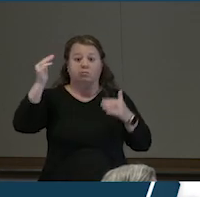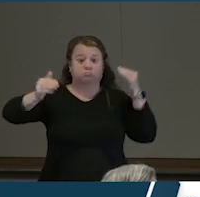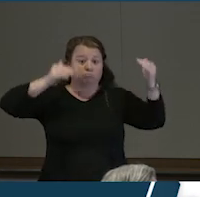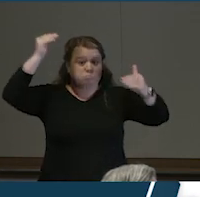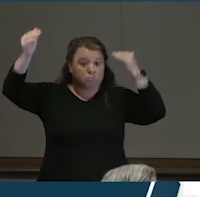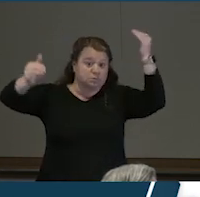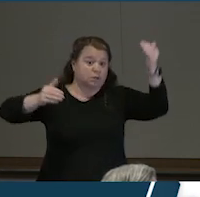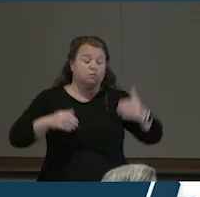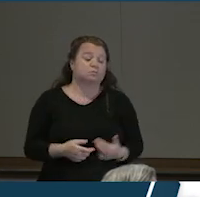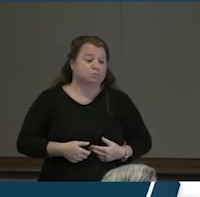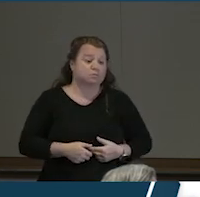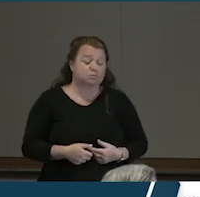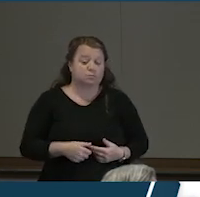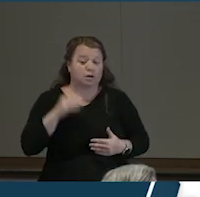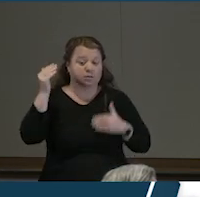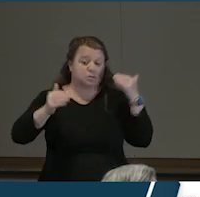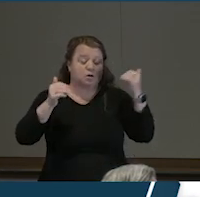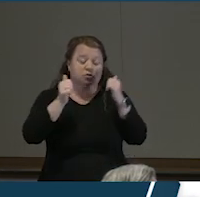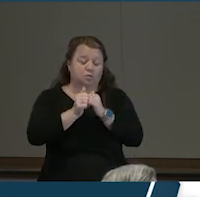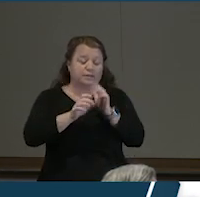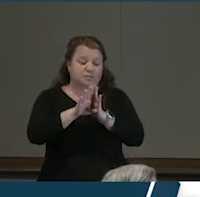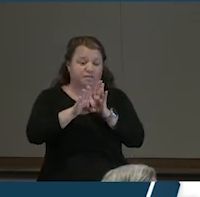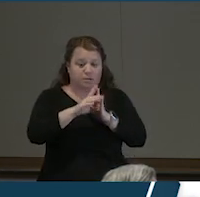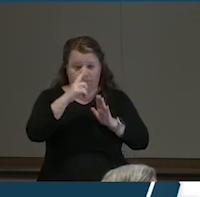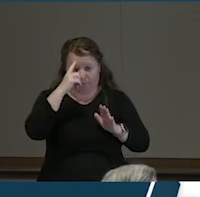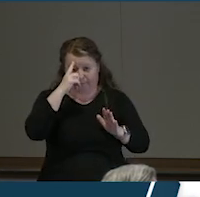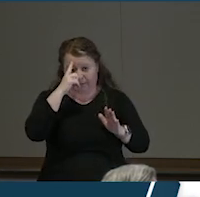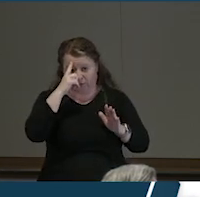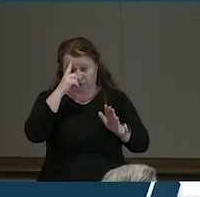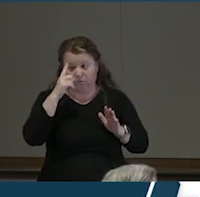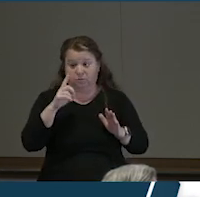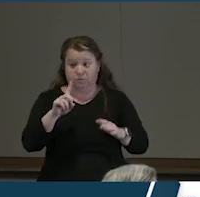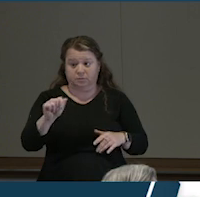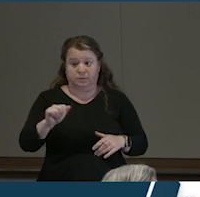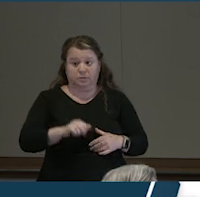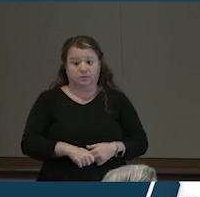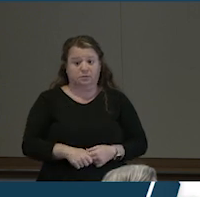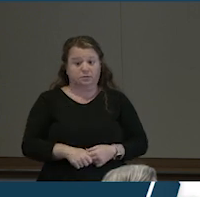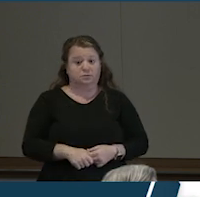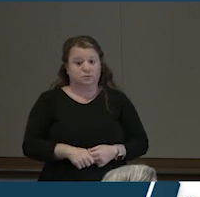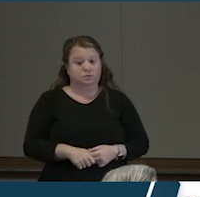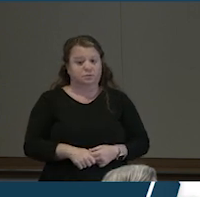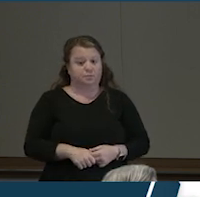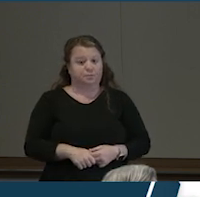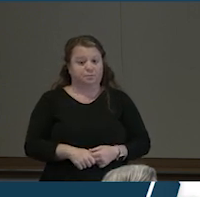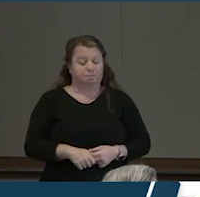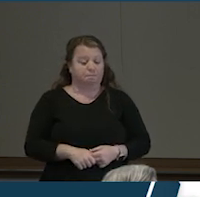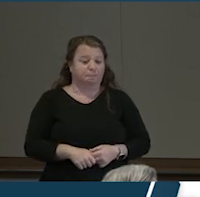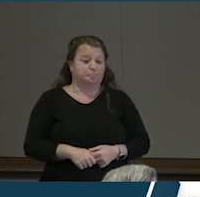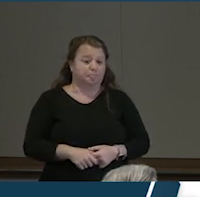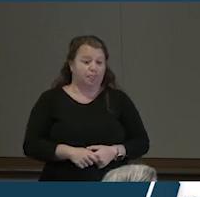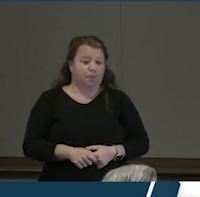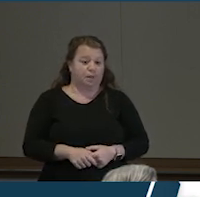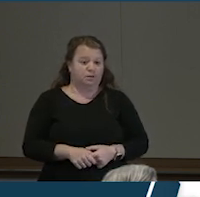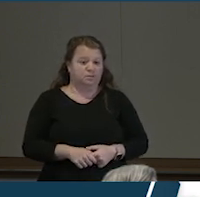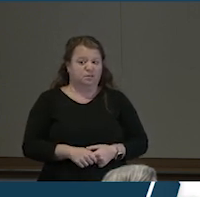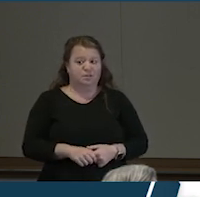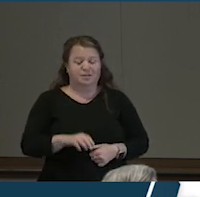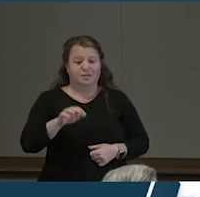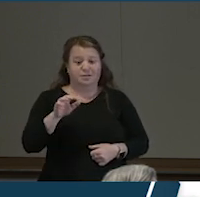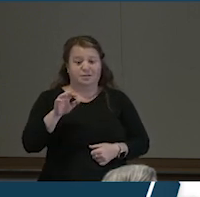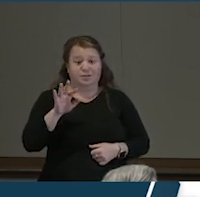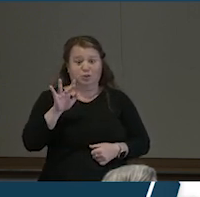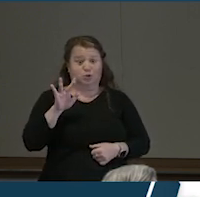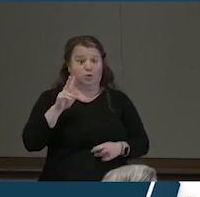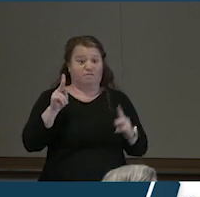or adults with developmental disabilities. And I have to tell you, when these 25 people walked into